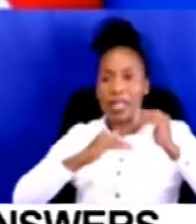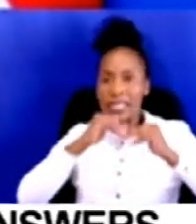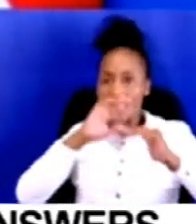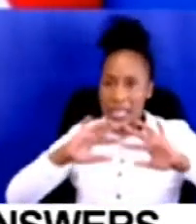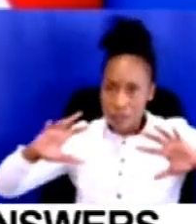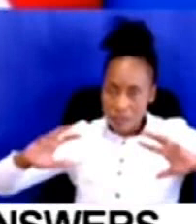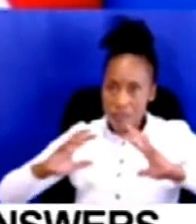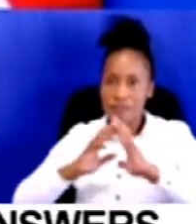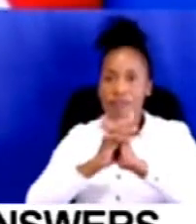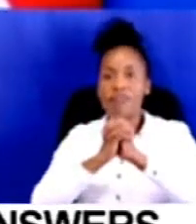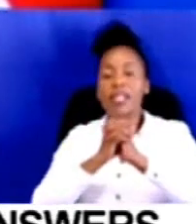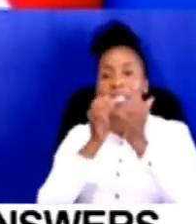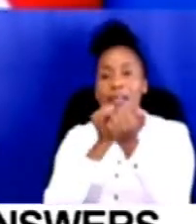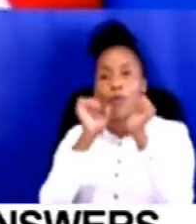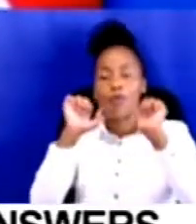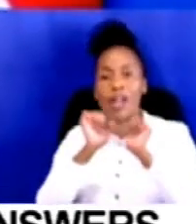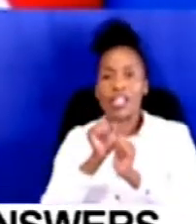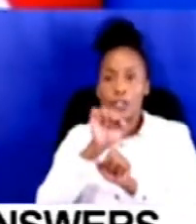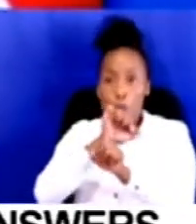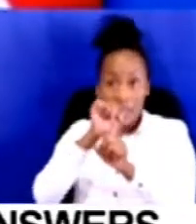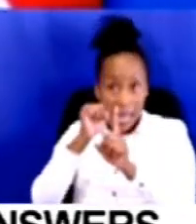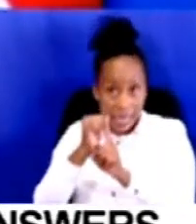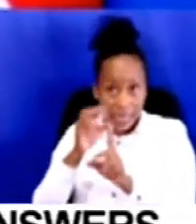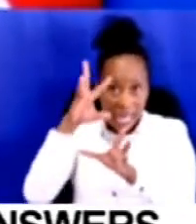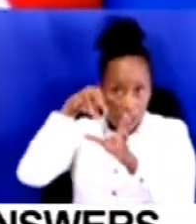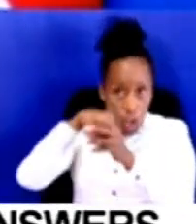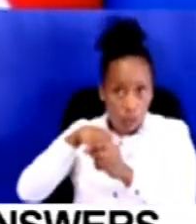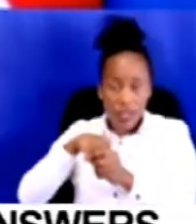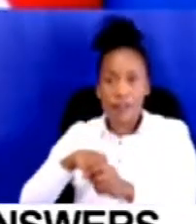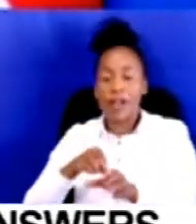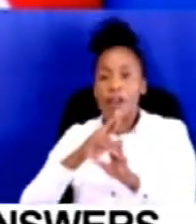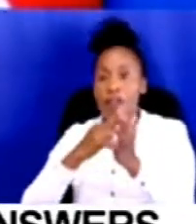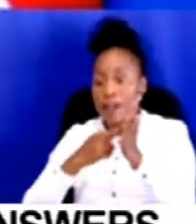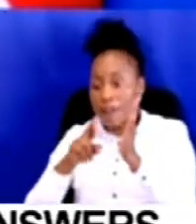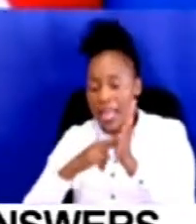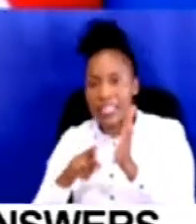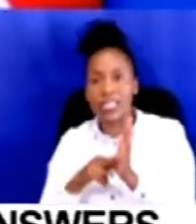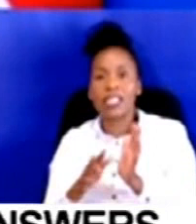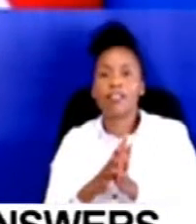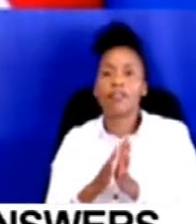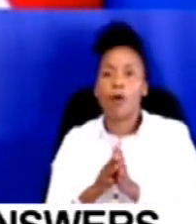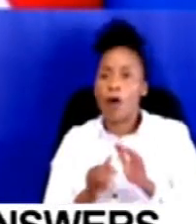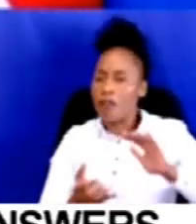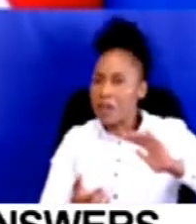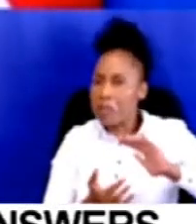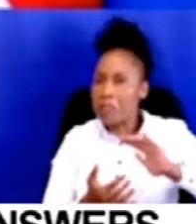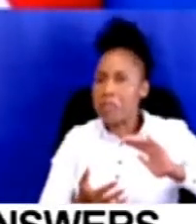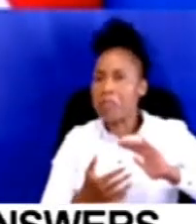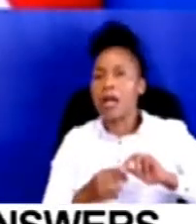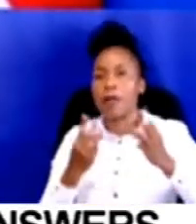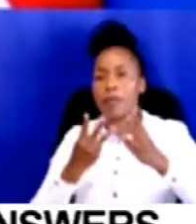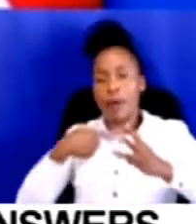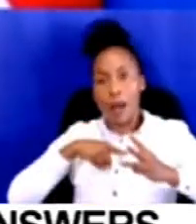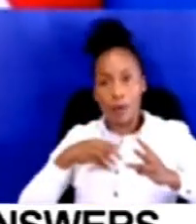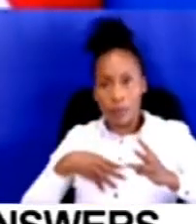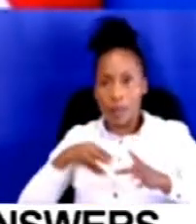a democratic society that is inclusive and reflective of the aspirations of our people as